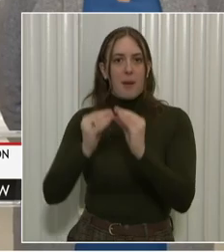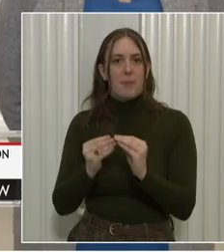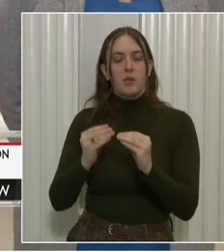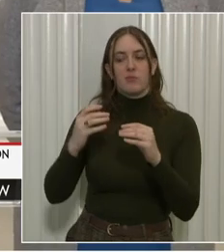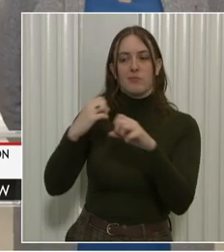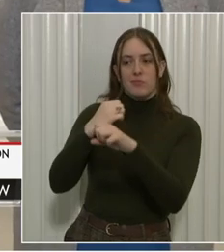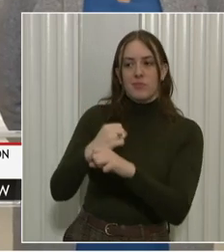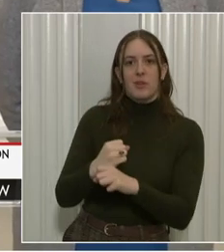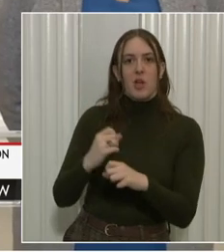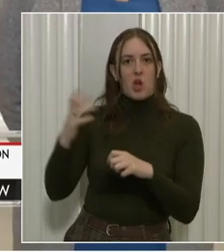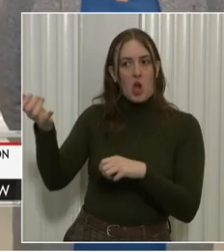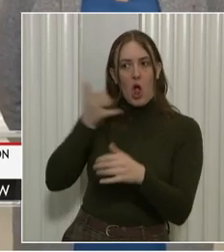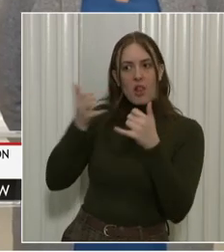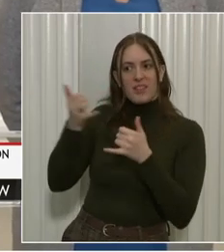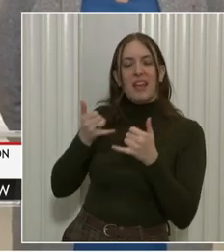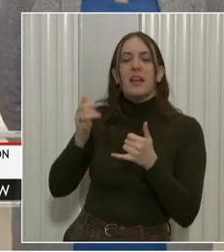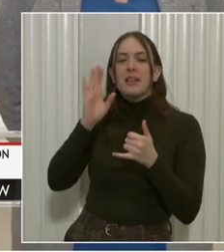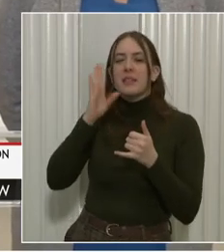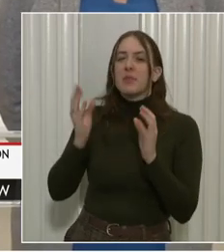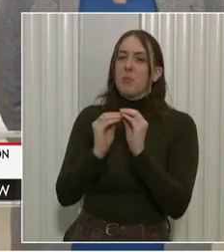in medical care for us.